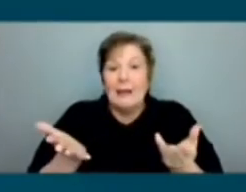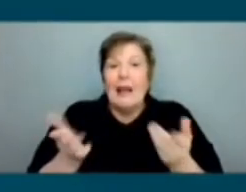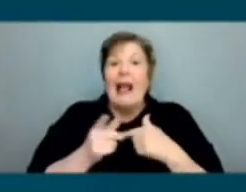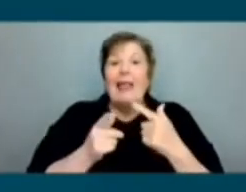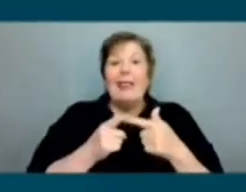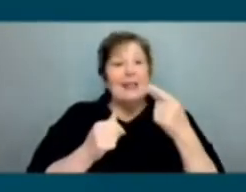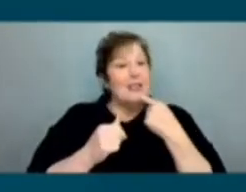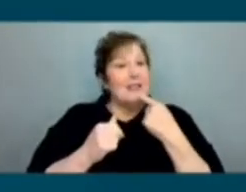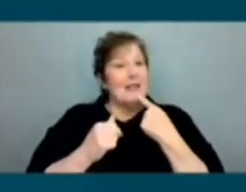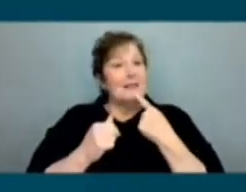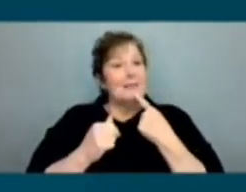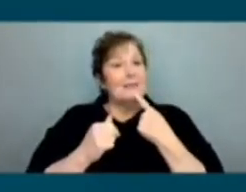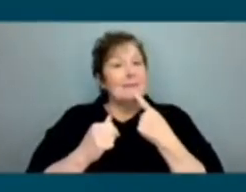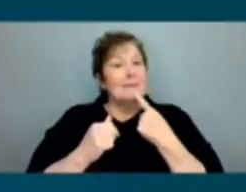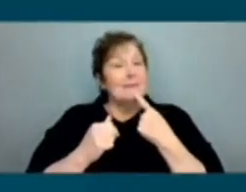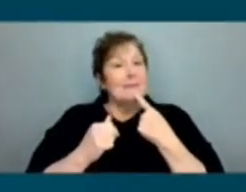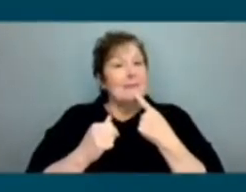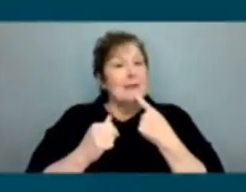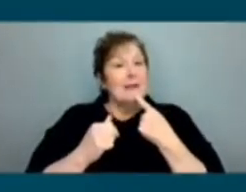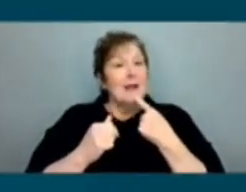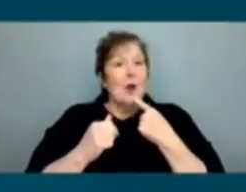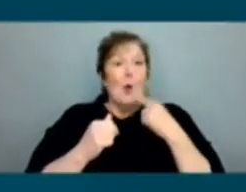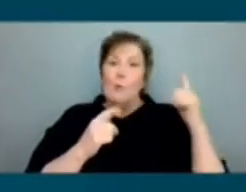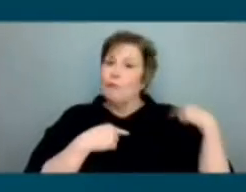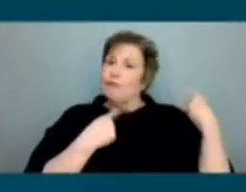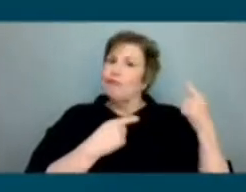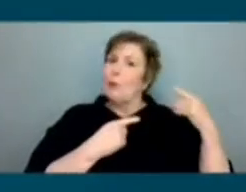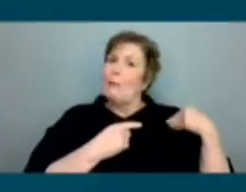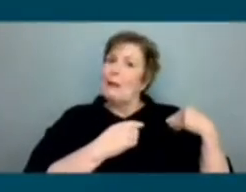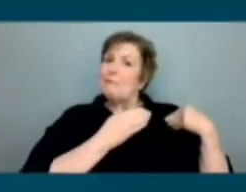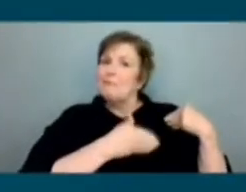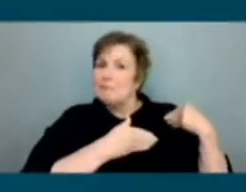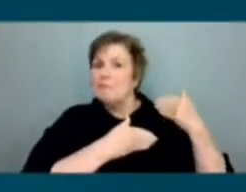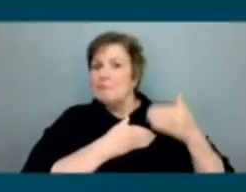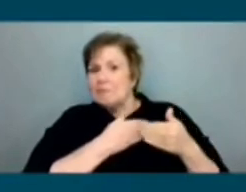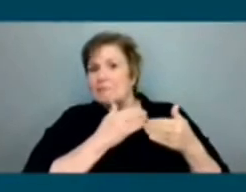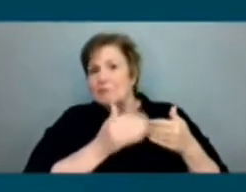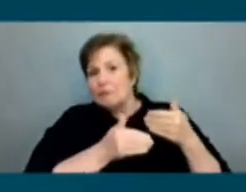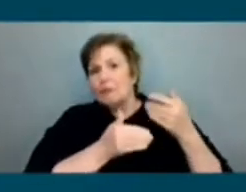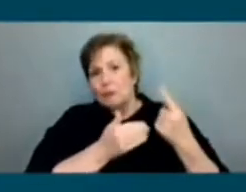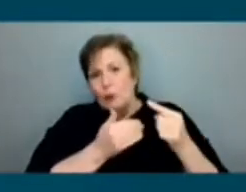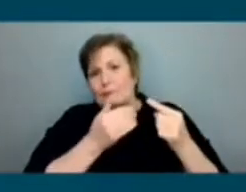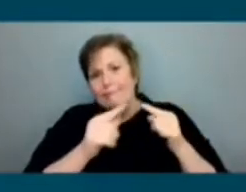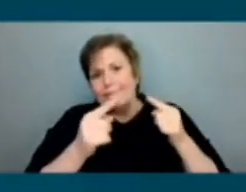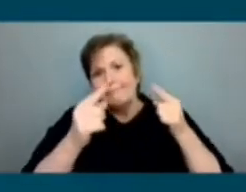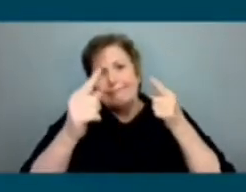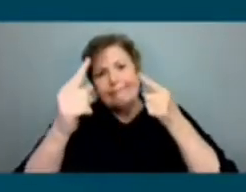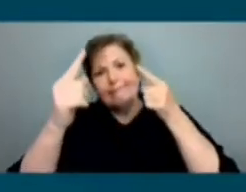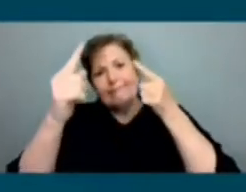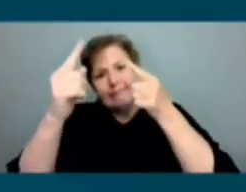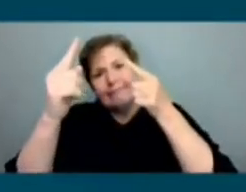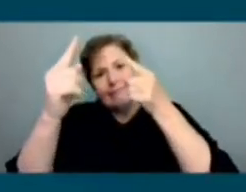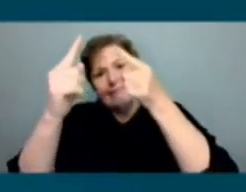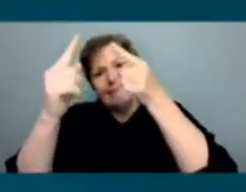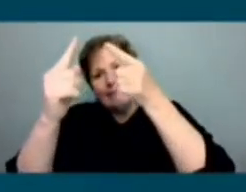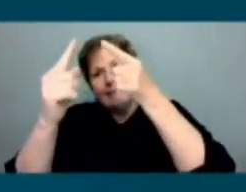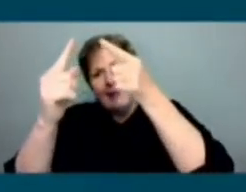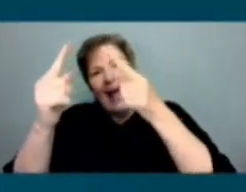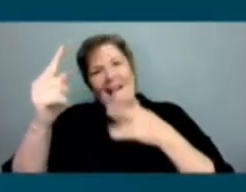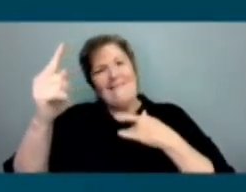say, "The strides that we were making to close inequity gaps, I feel like all that work will go to